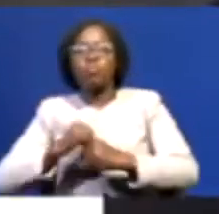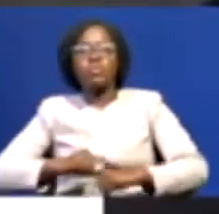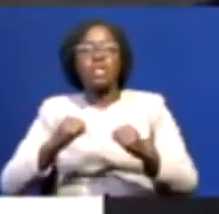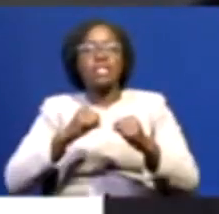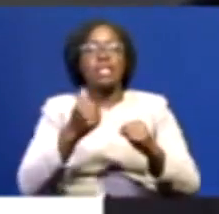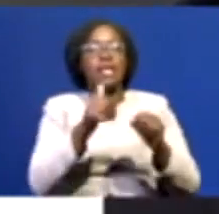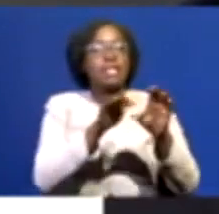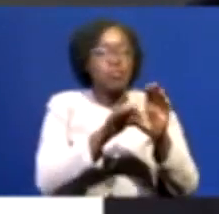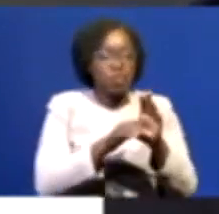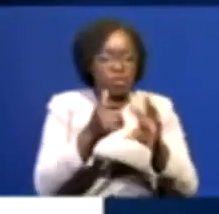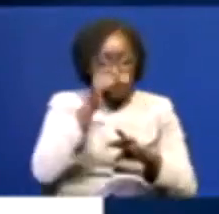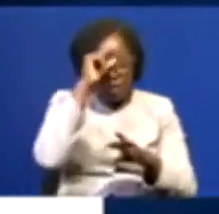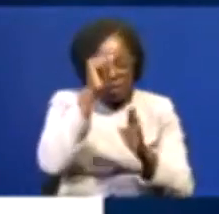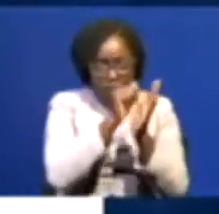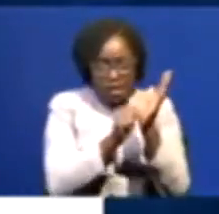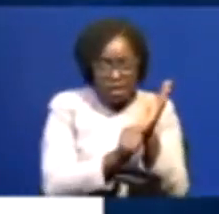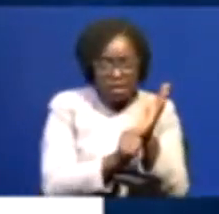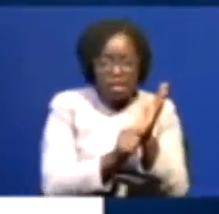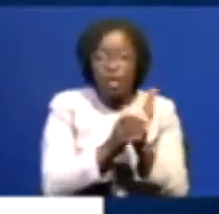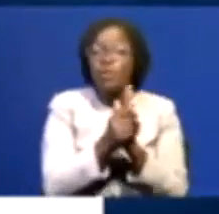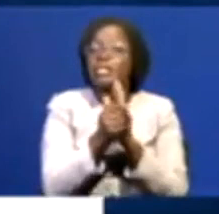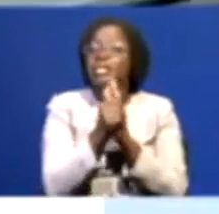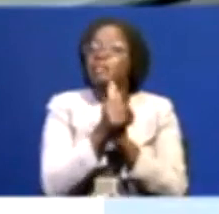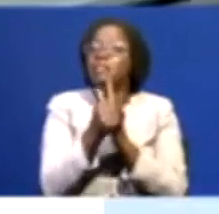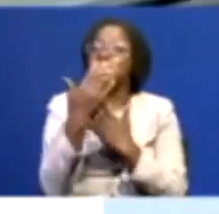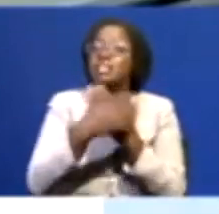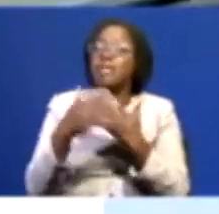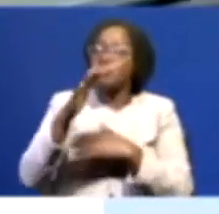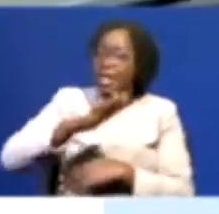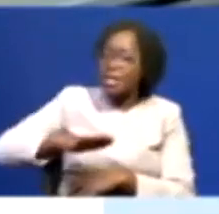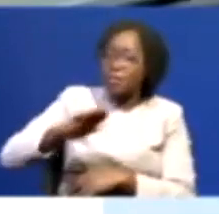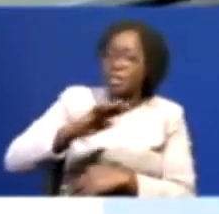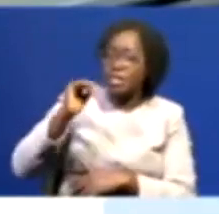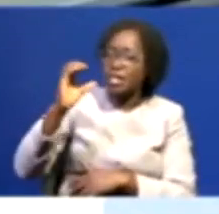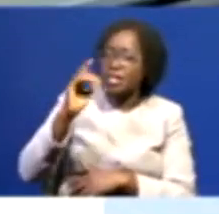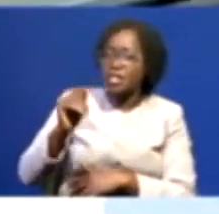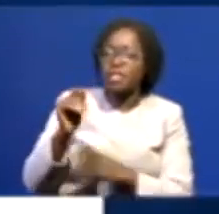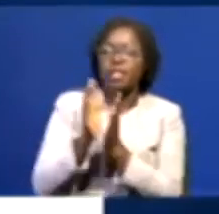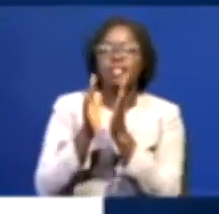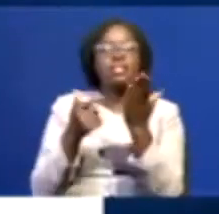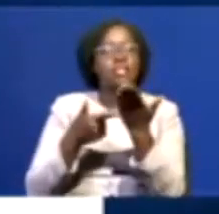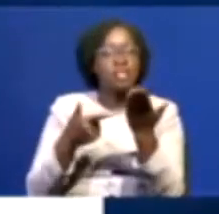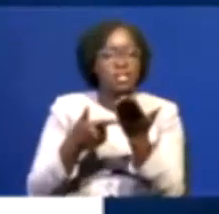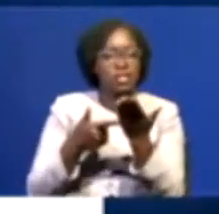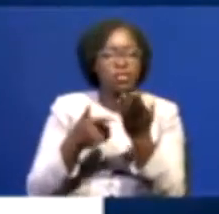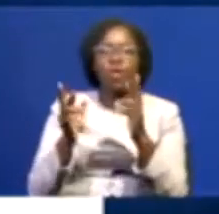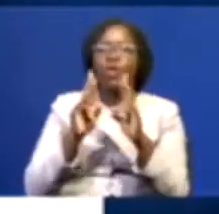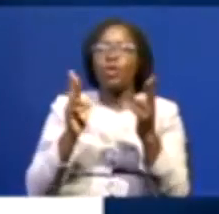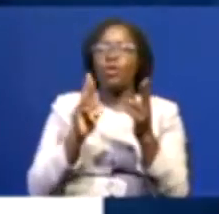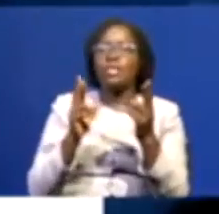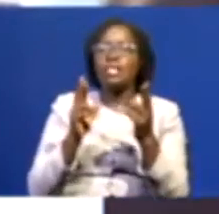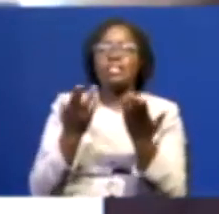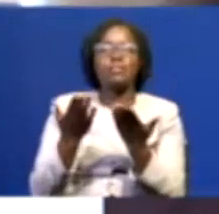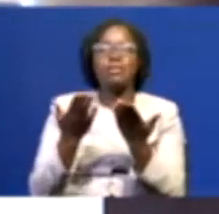other members from government agencies with expertise in cyberspace, ICT and digitization, has already come up with